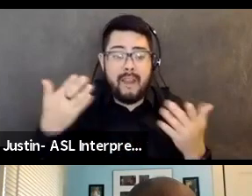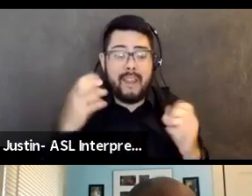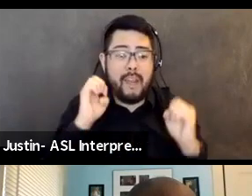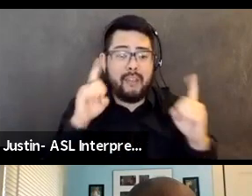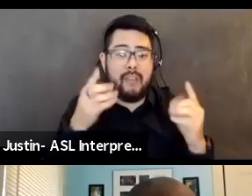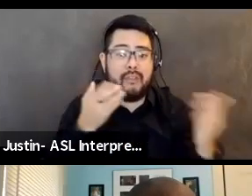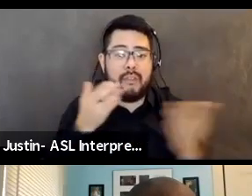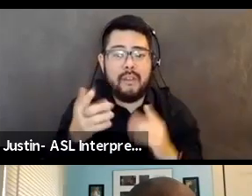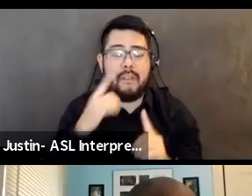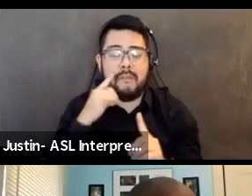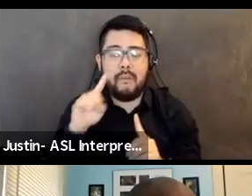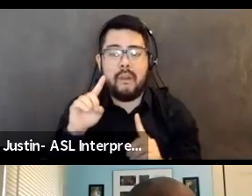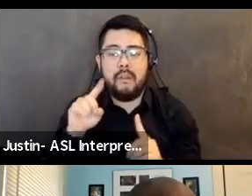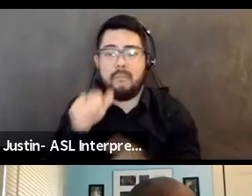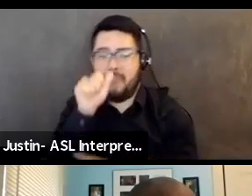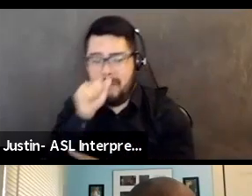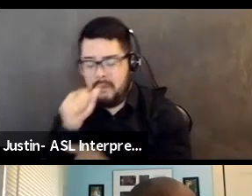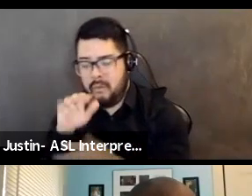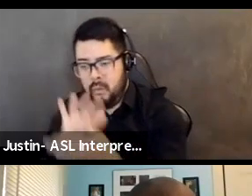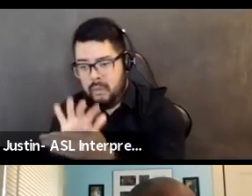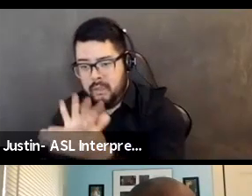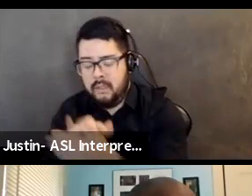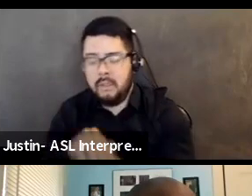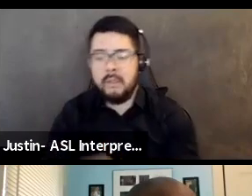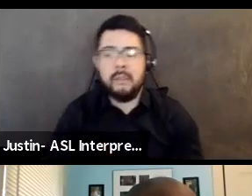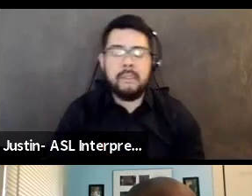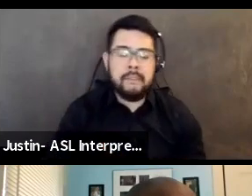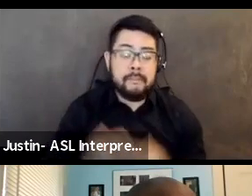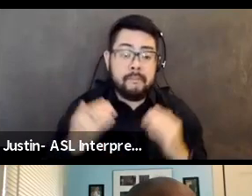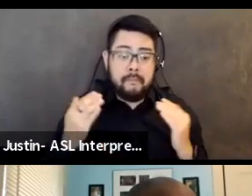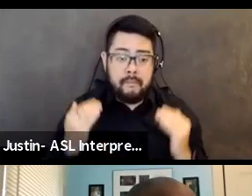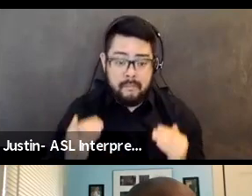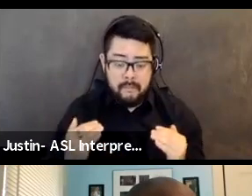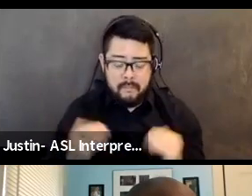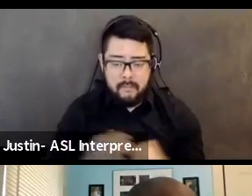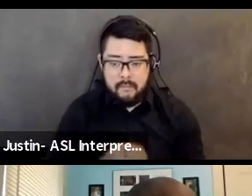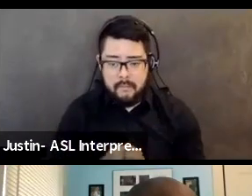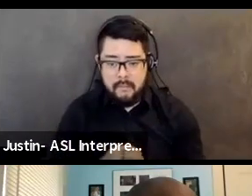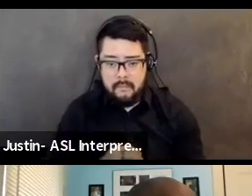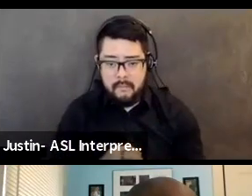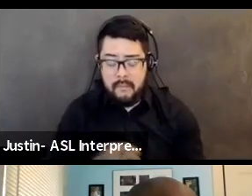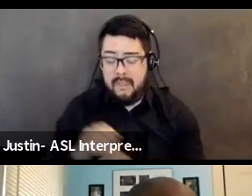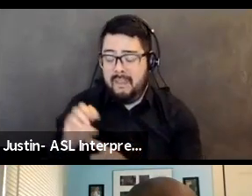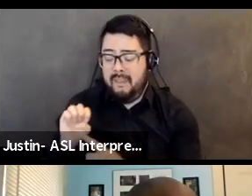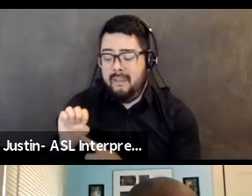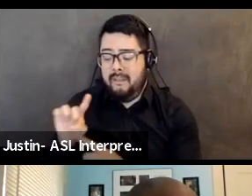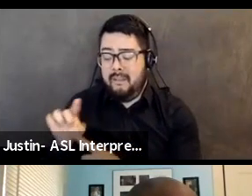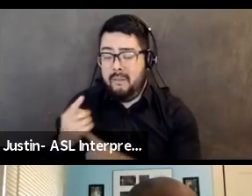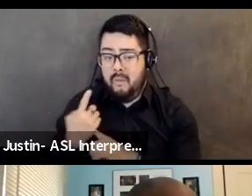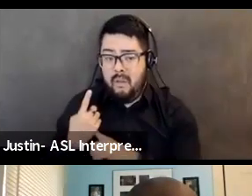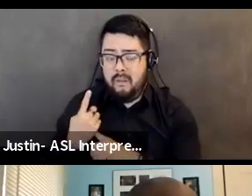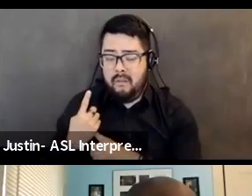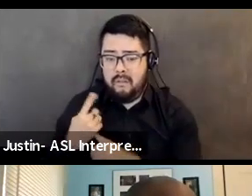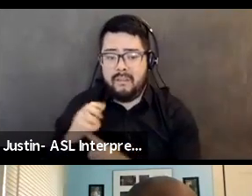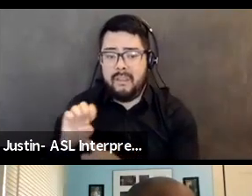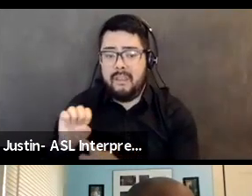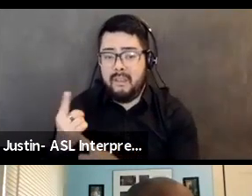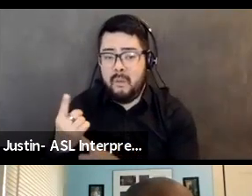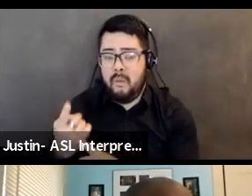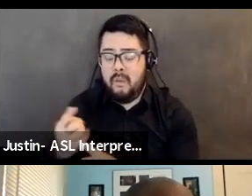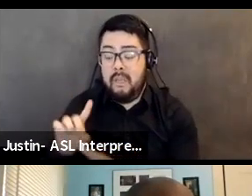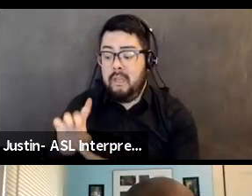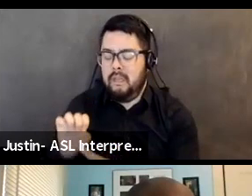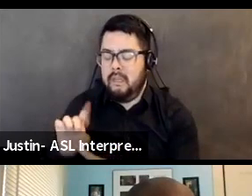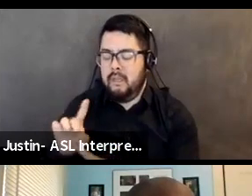non-public schools we then move on to ed1 ed1 is to